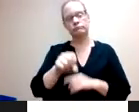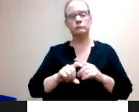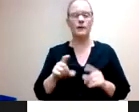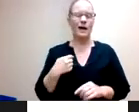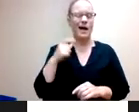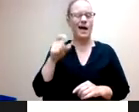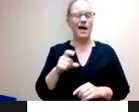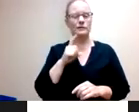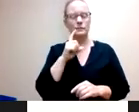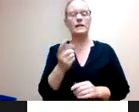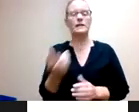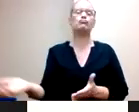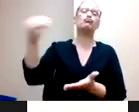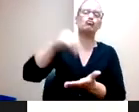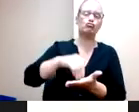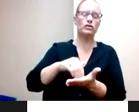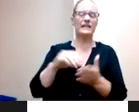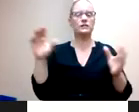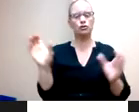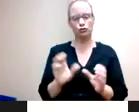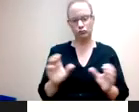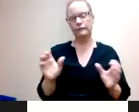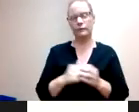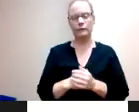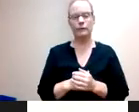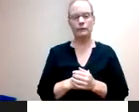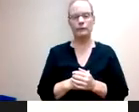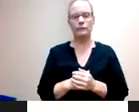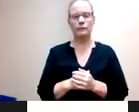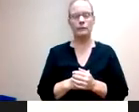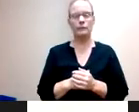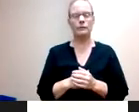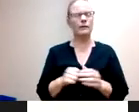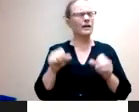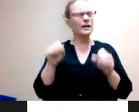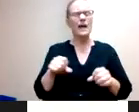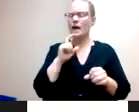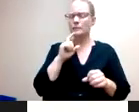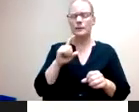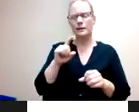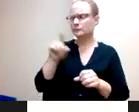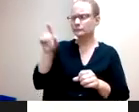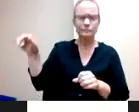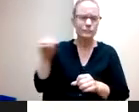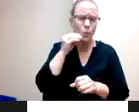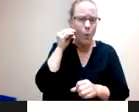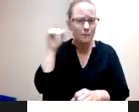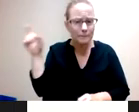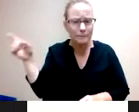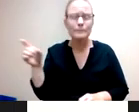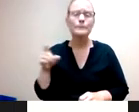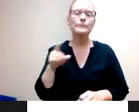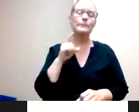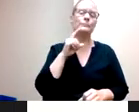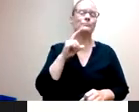to be recertified. Doctors, it can be provided in multiple places, home, hospice homes like Francis